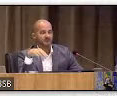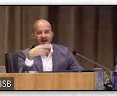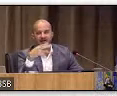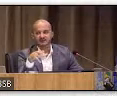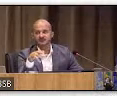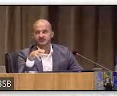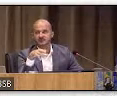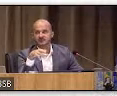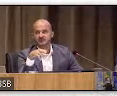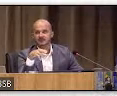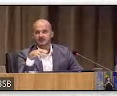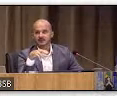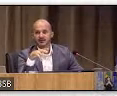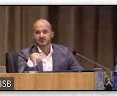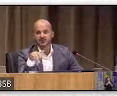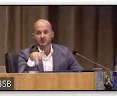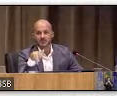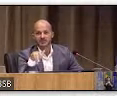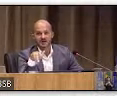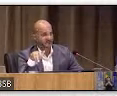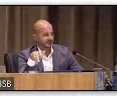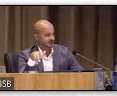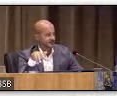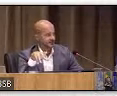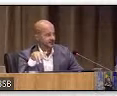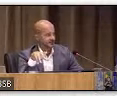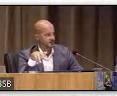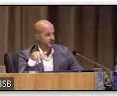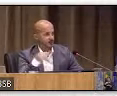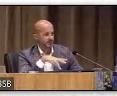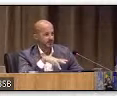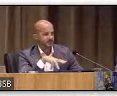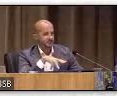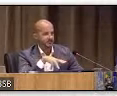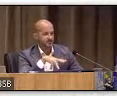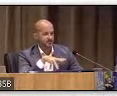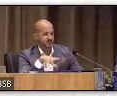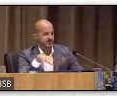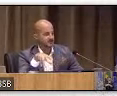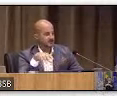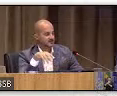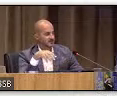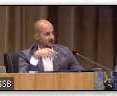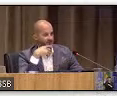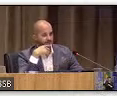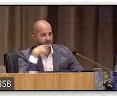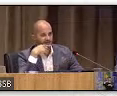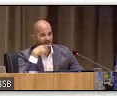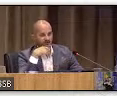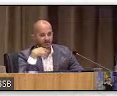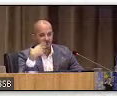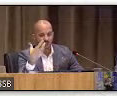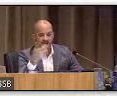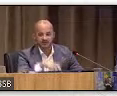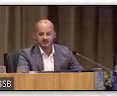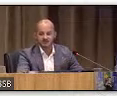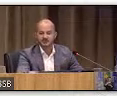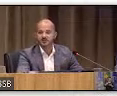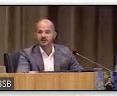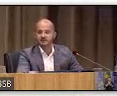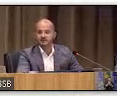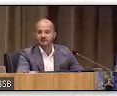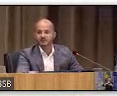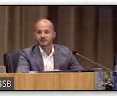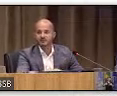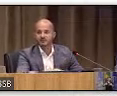often experimental, and what is the impact of the therapy used, what is the outcome of the patients,